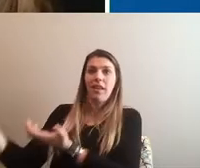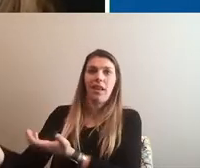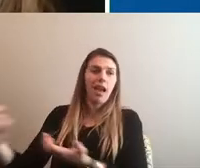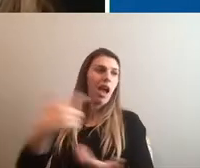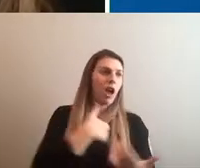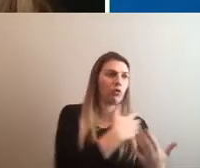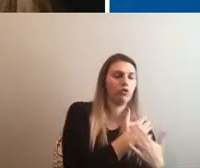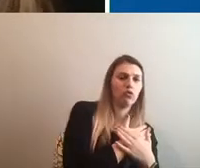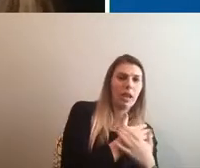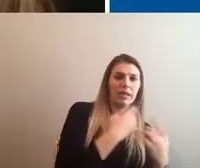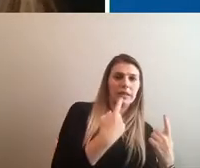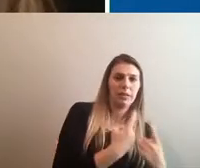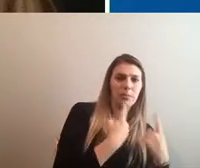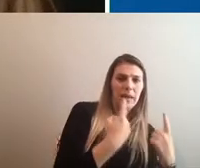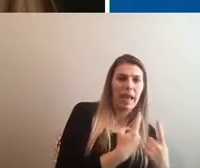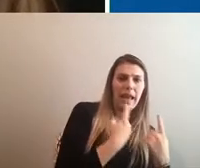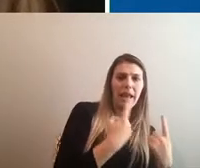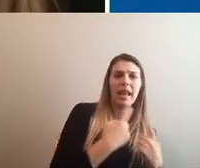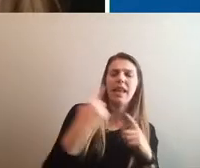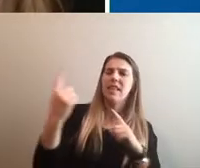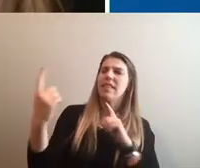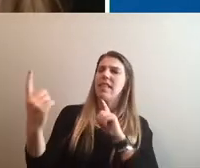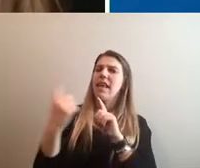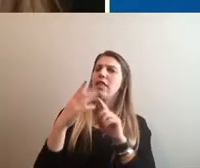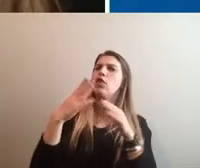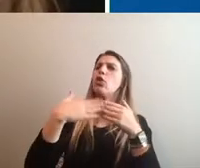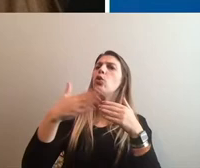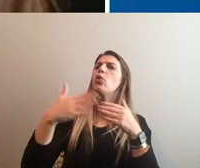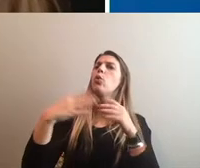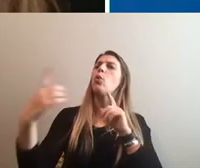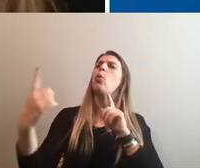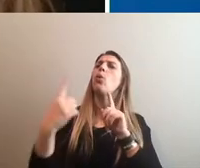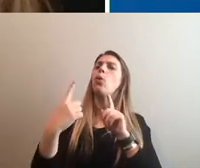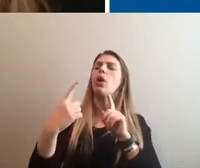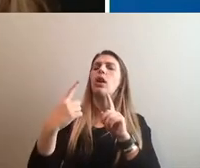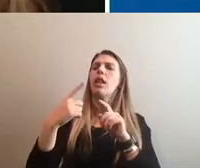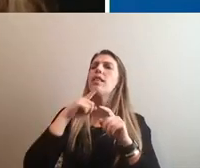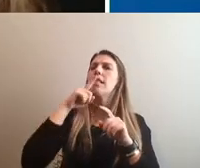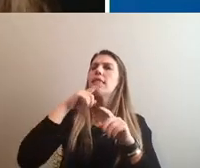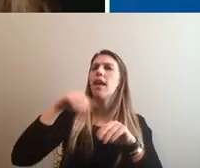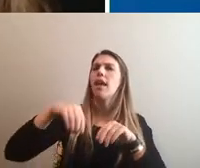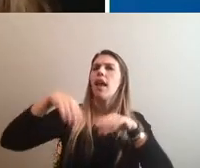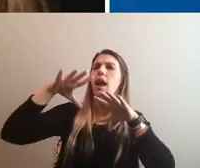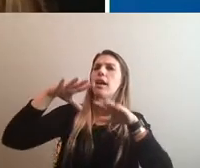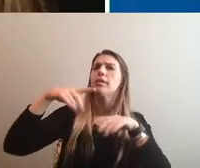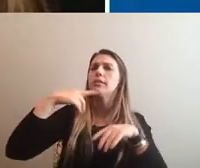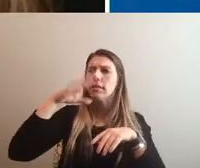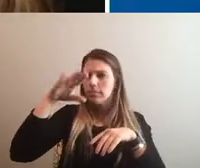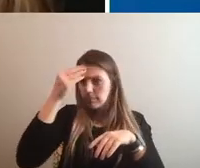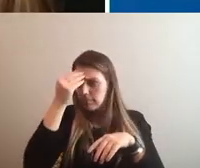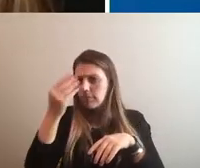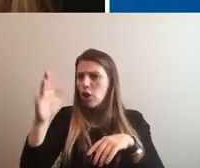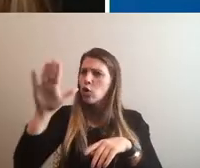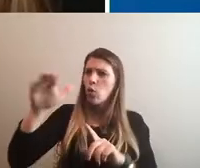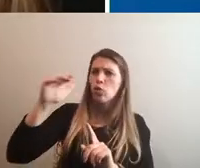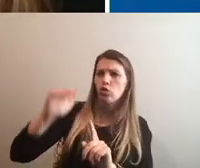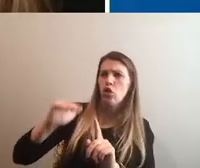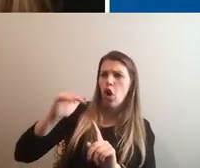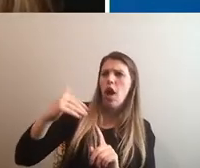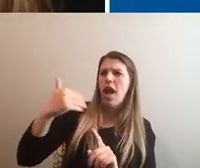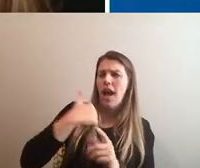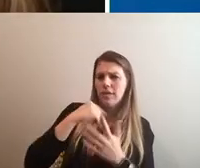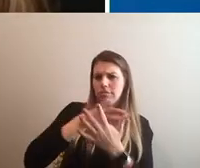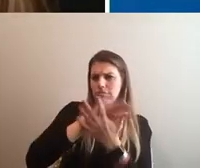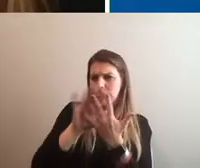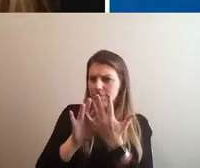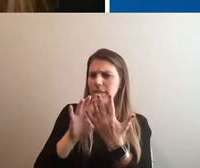lot of pain. They just came in to the door. The doctor came in, turned on the lights and said, your child shows all the signs of